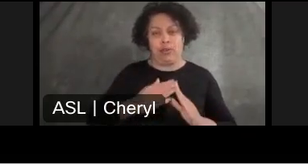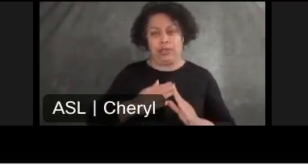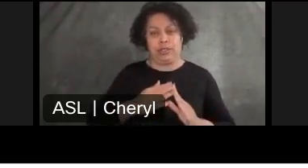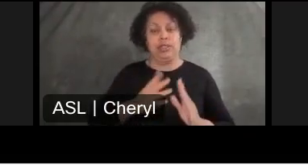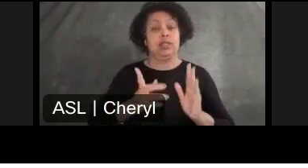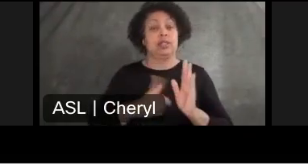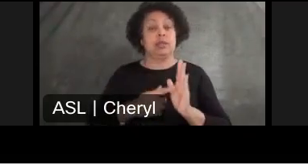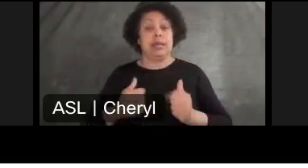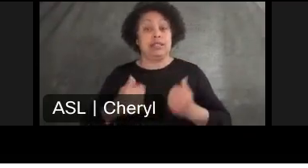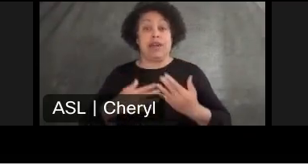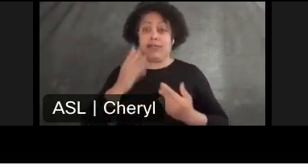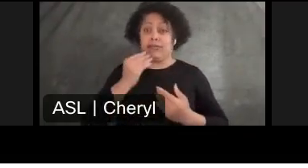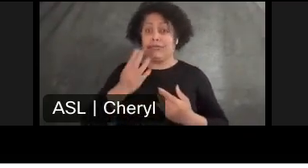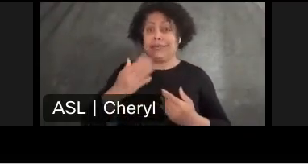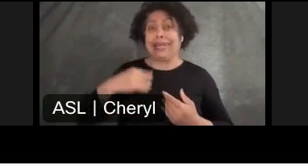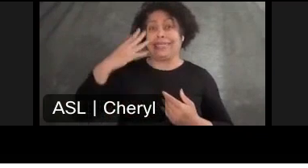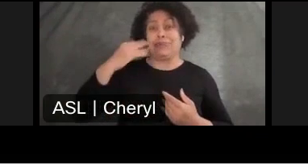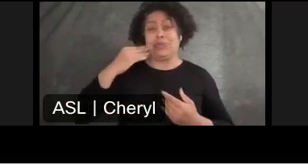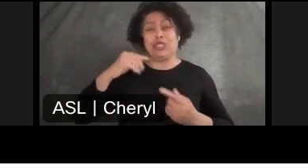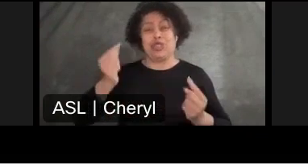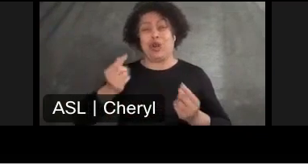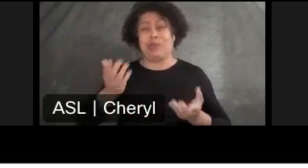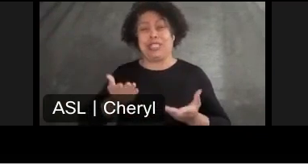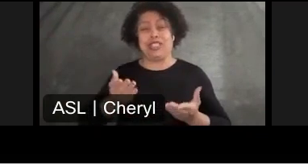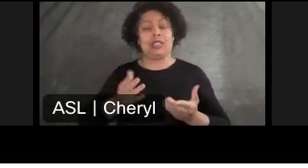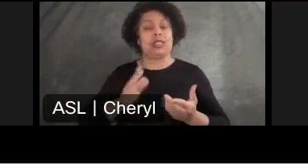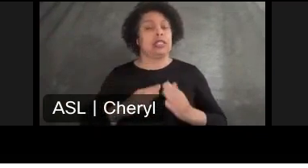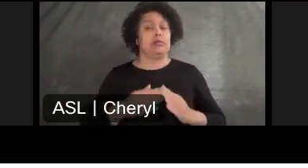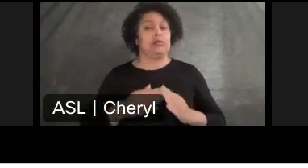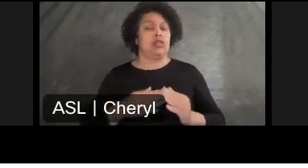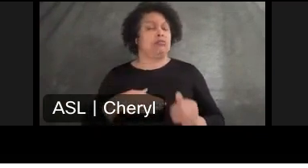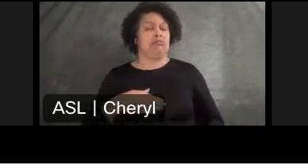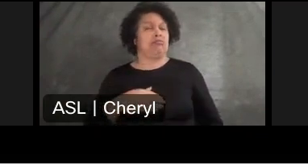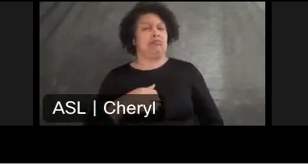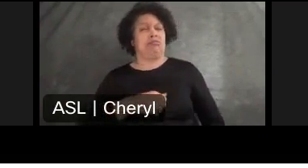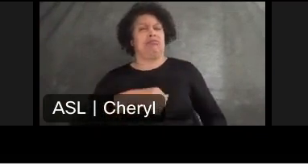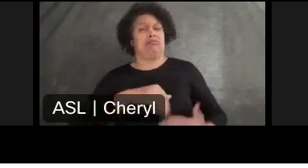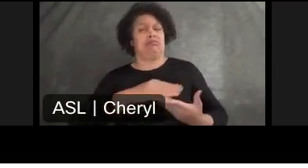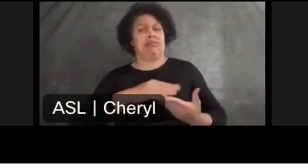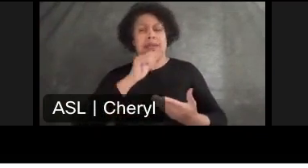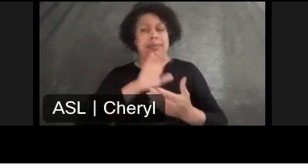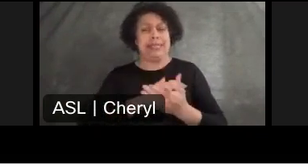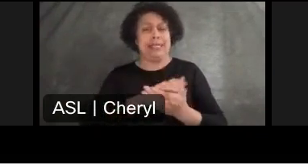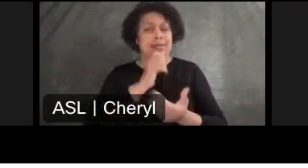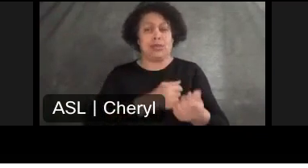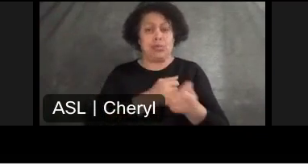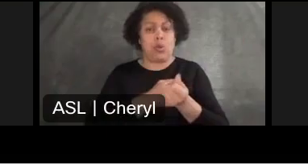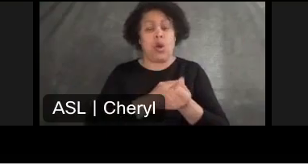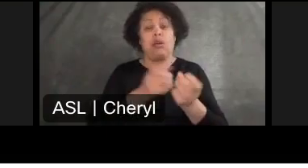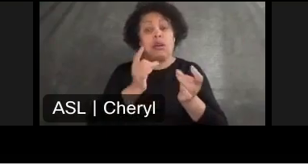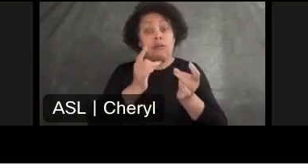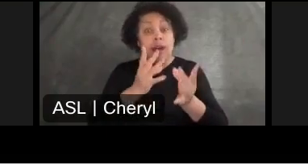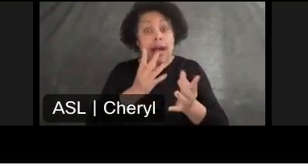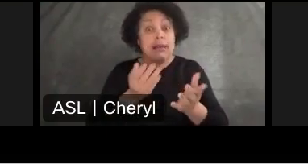they've experienced. The community could turn against them due to patriarchy, violence, lateral